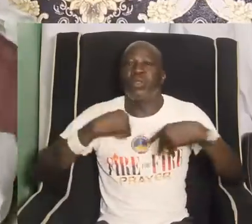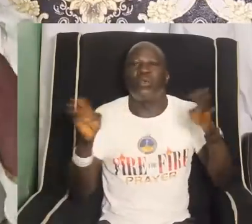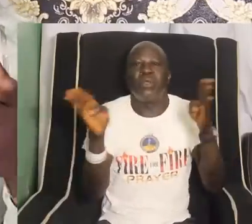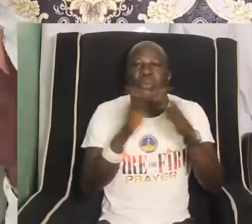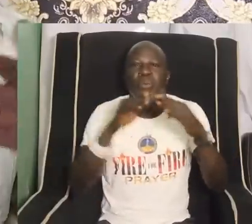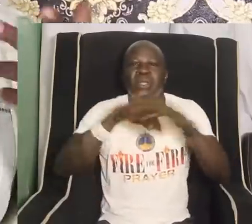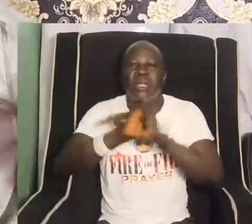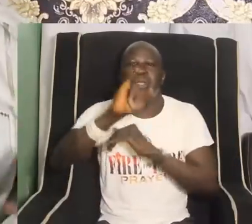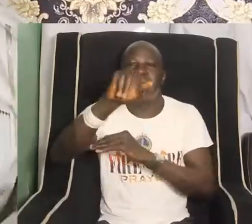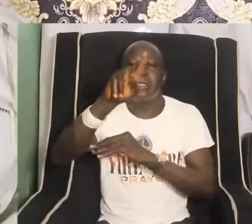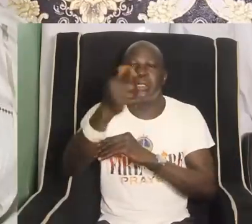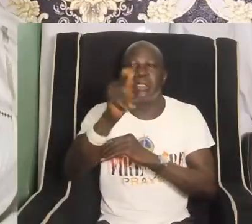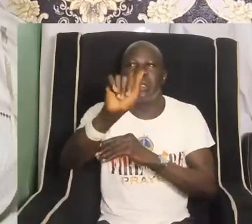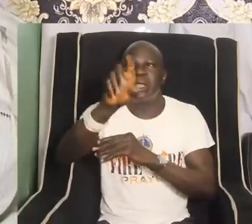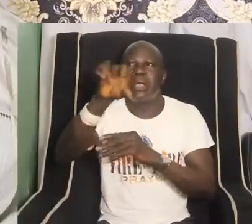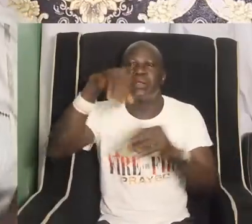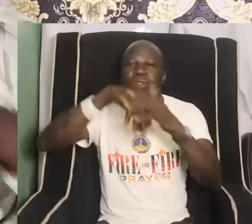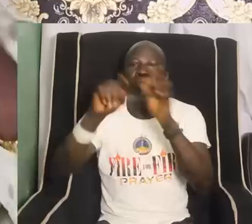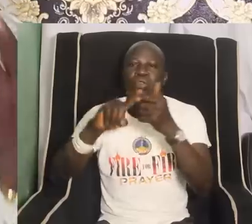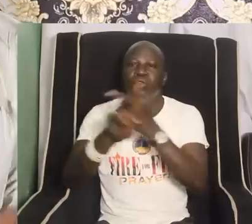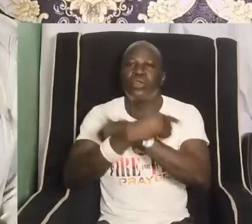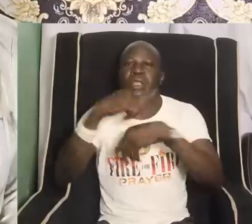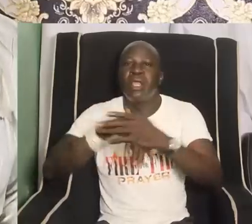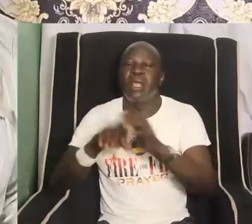I hear him out for.